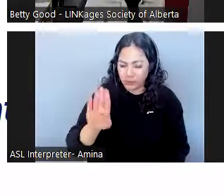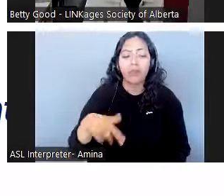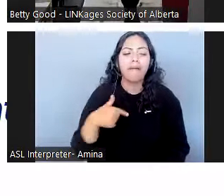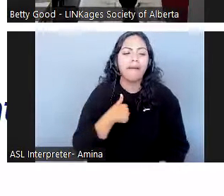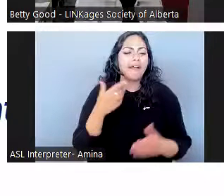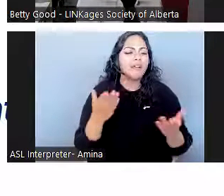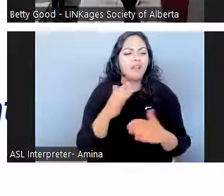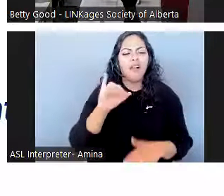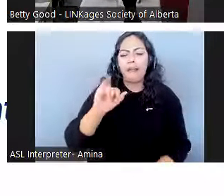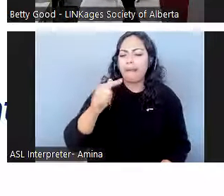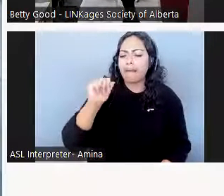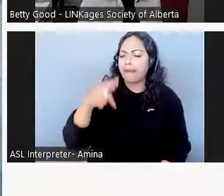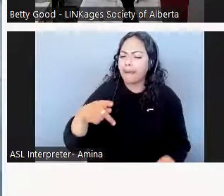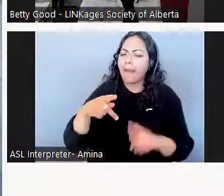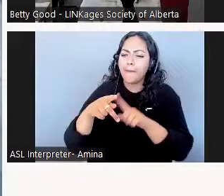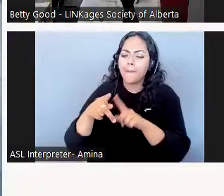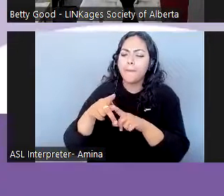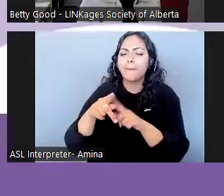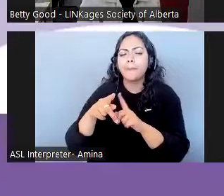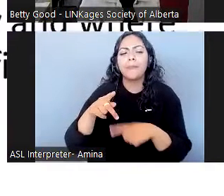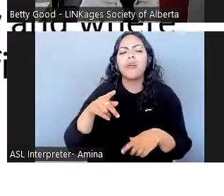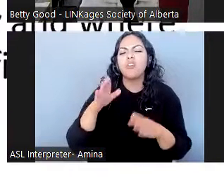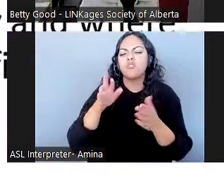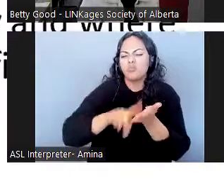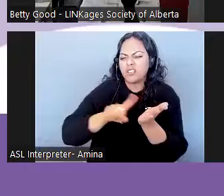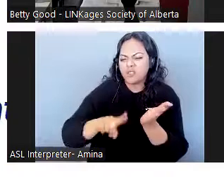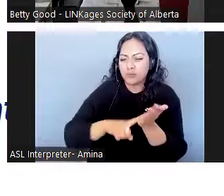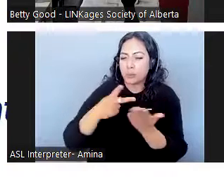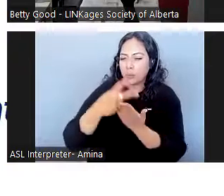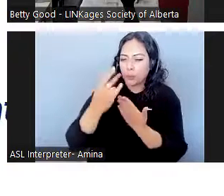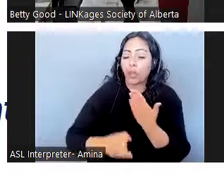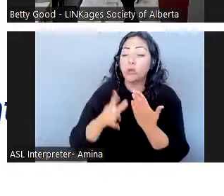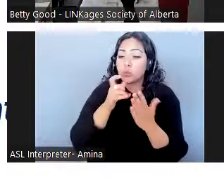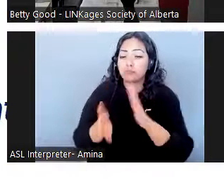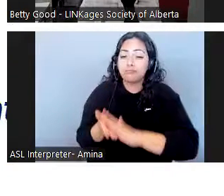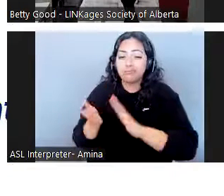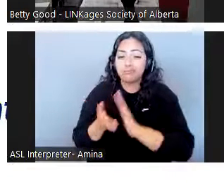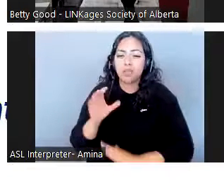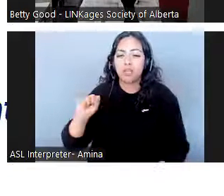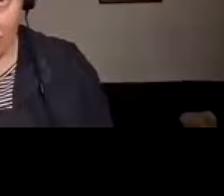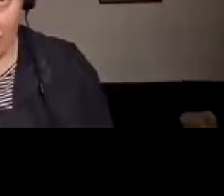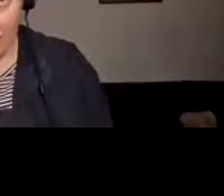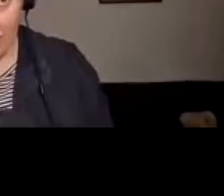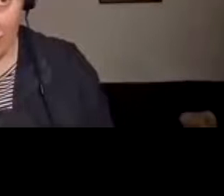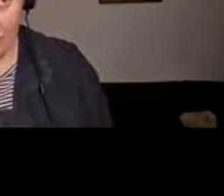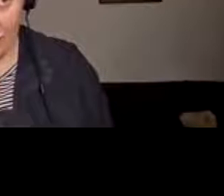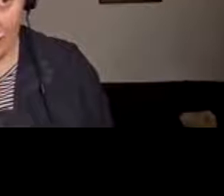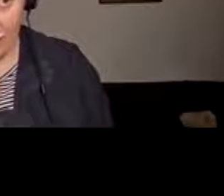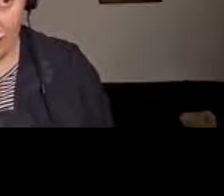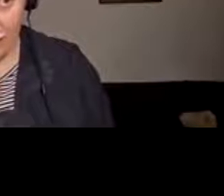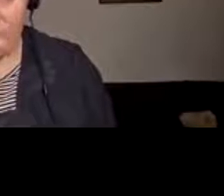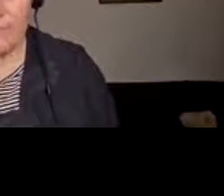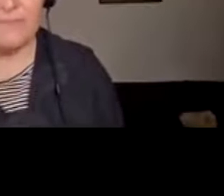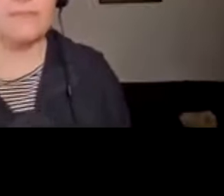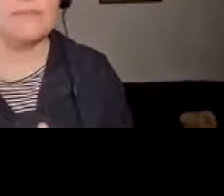Action Plan research project that was facilitated by Sharon McKenzie of the Intergenerational Society.